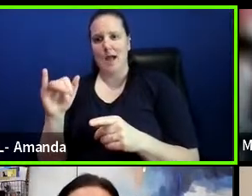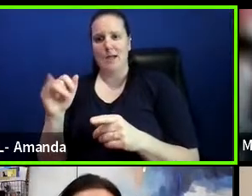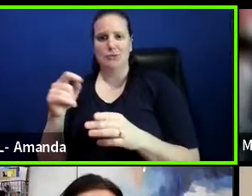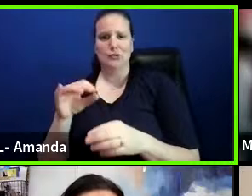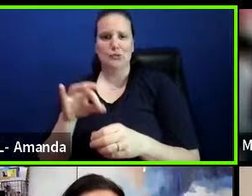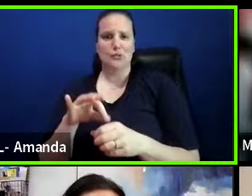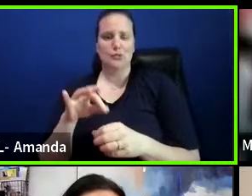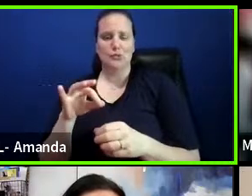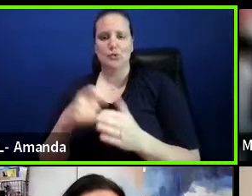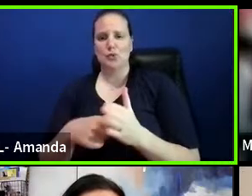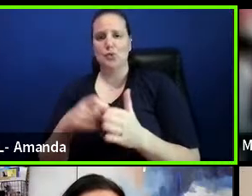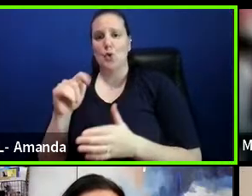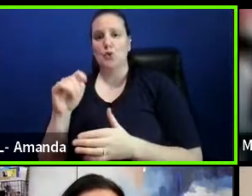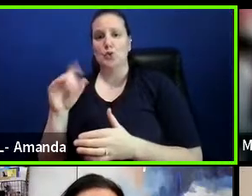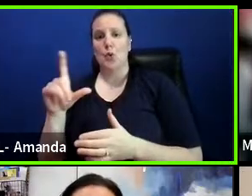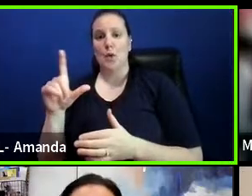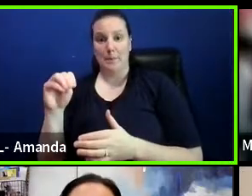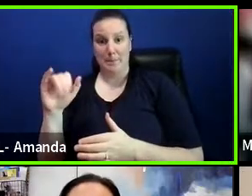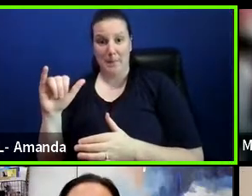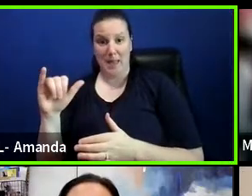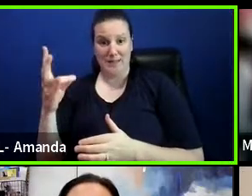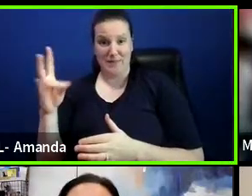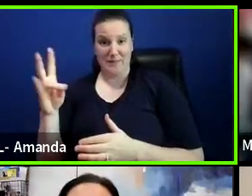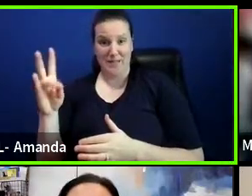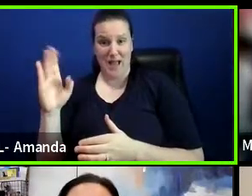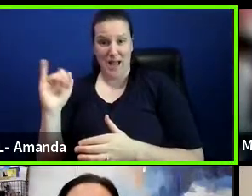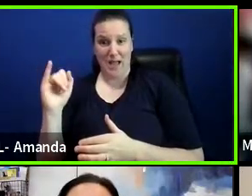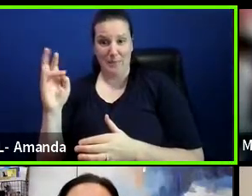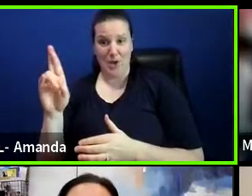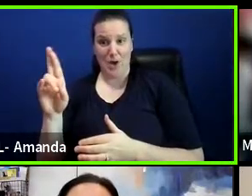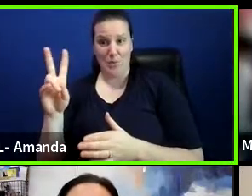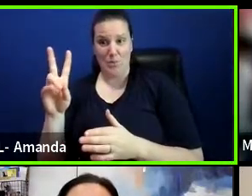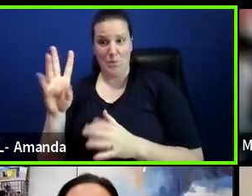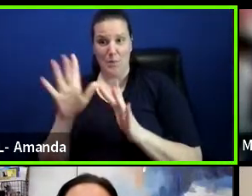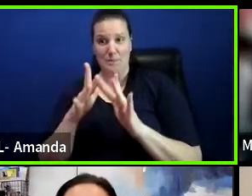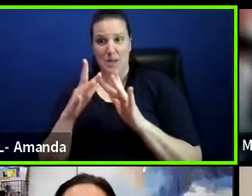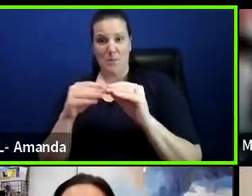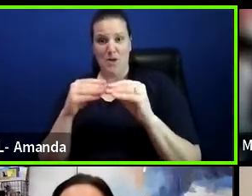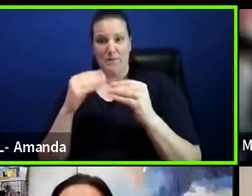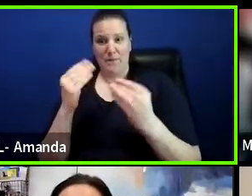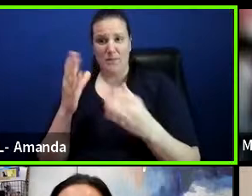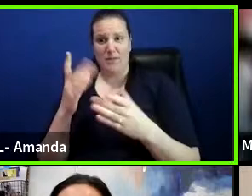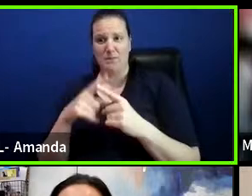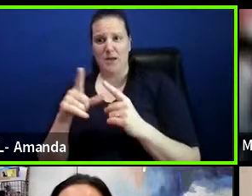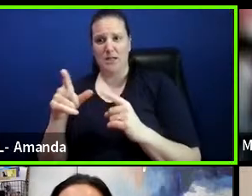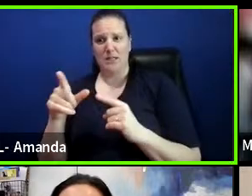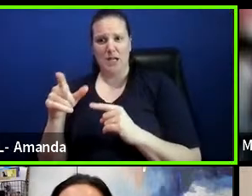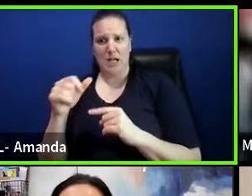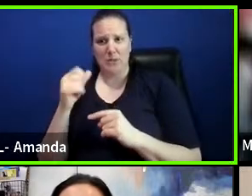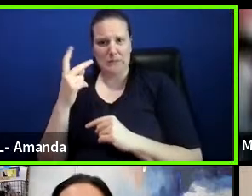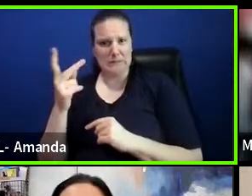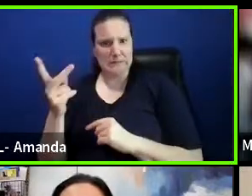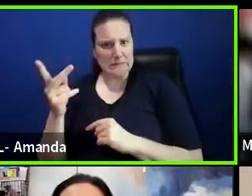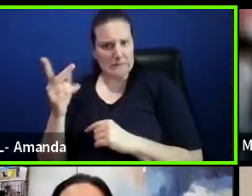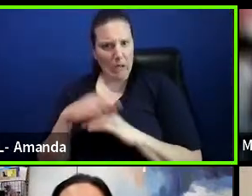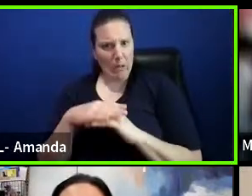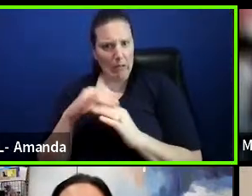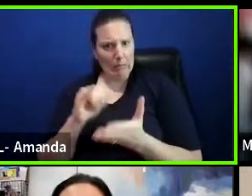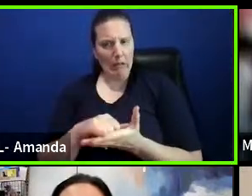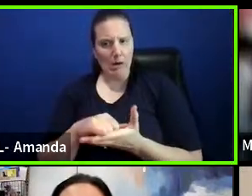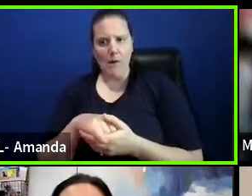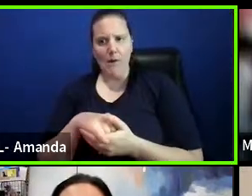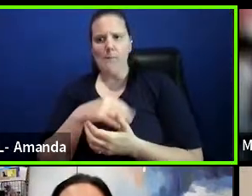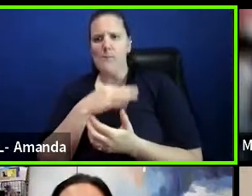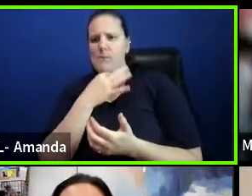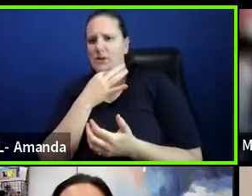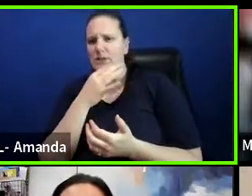meeting was going to be on May 17th, and to go to the IBR website to get more information, but I'm not seeing it on there. So I'm just curious,